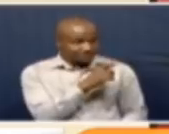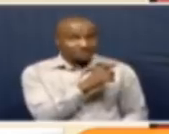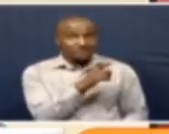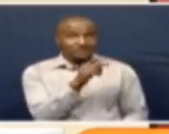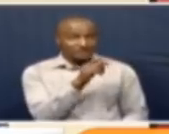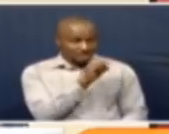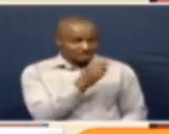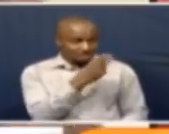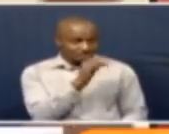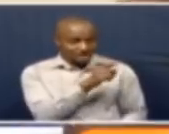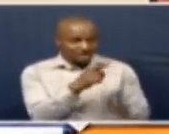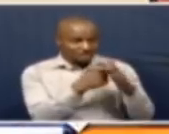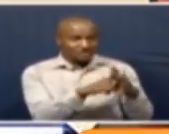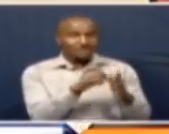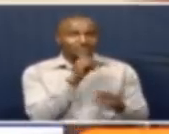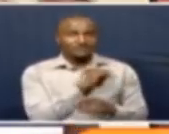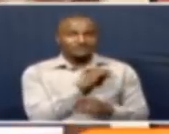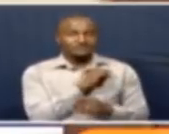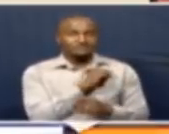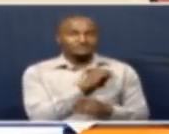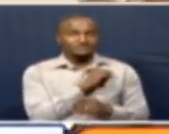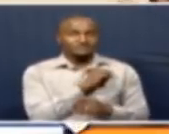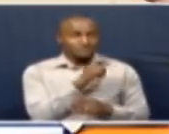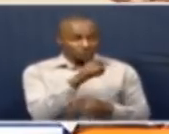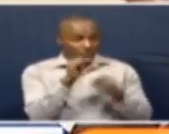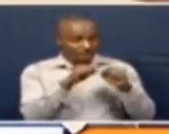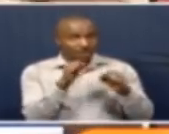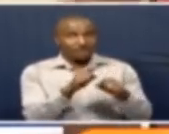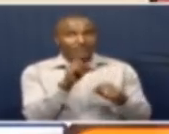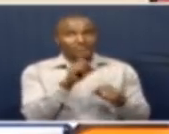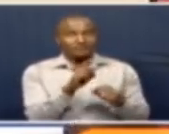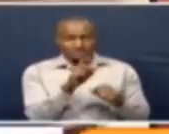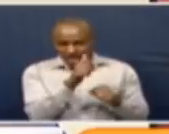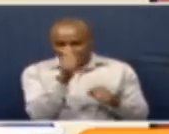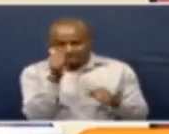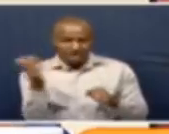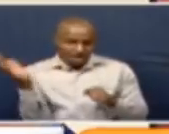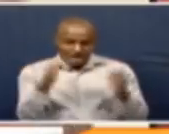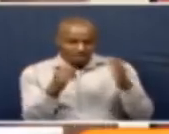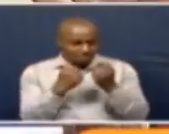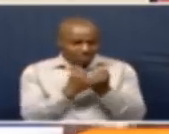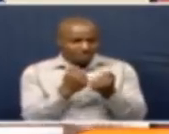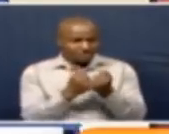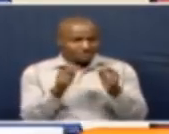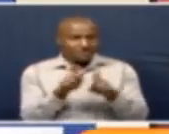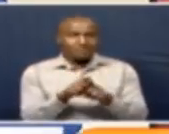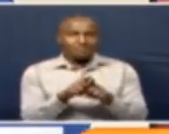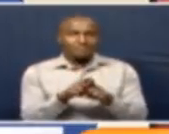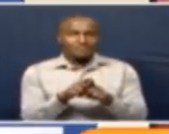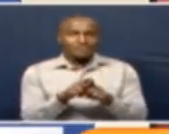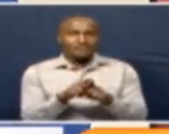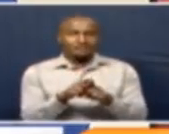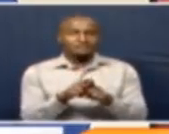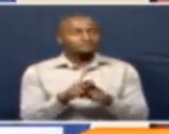Sheila's initiative, and you know you've agreed together with your colleagues in this industry to support her as well by speaking